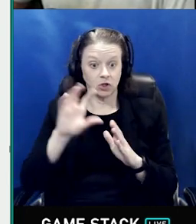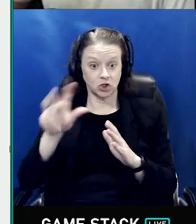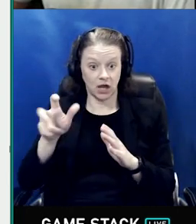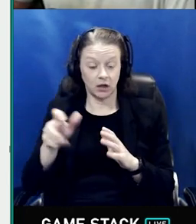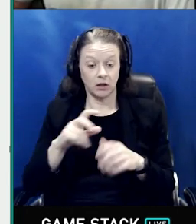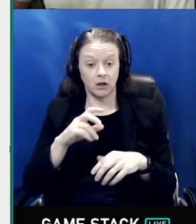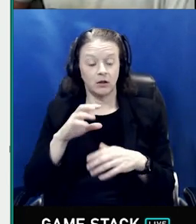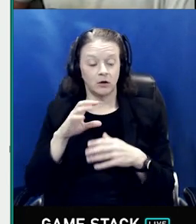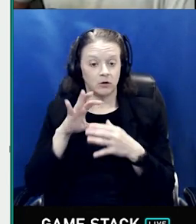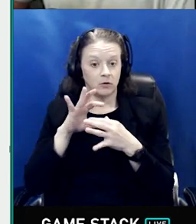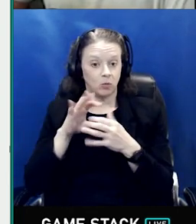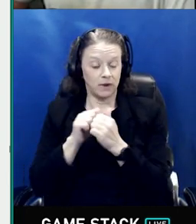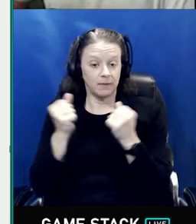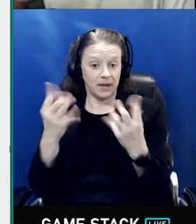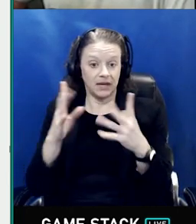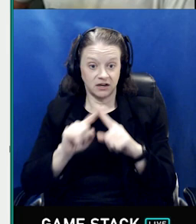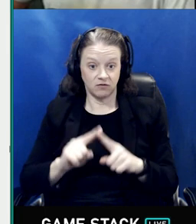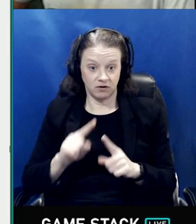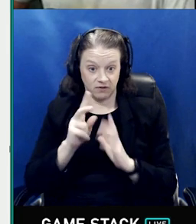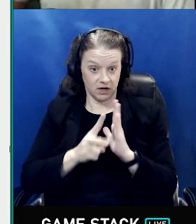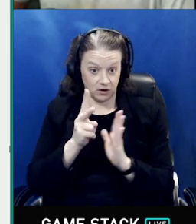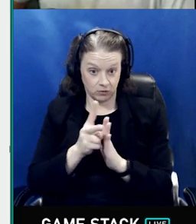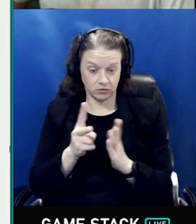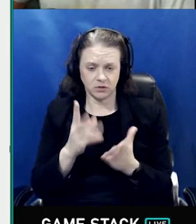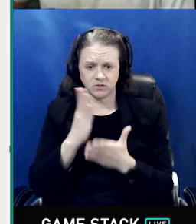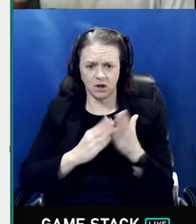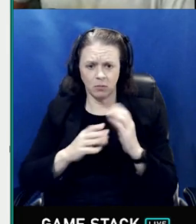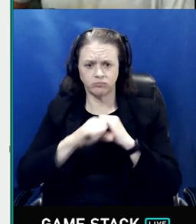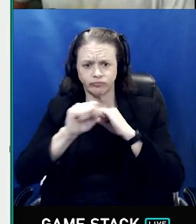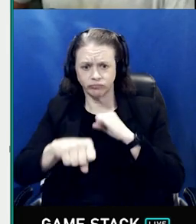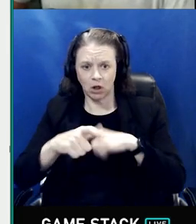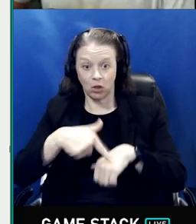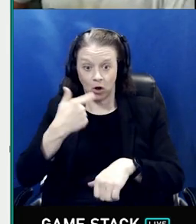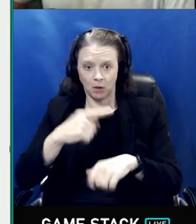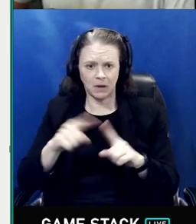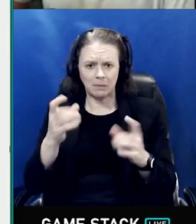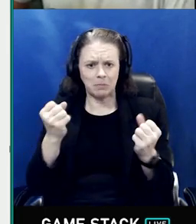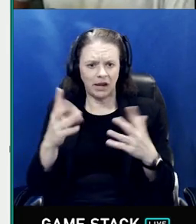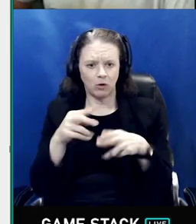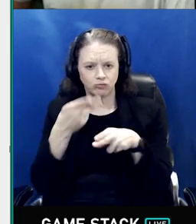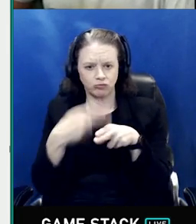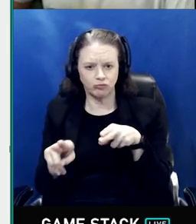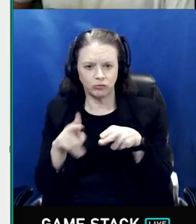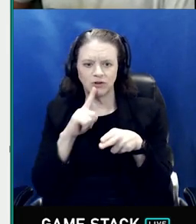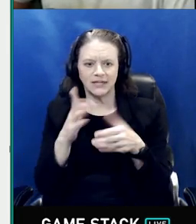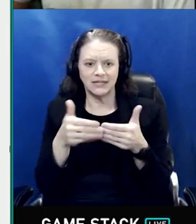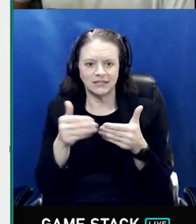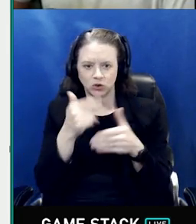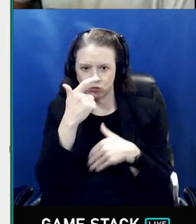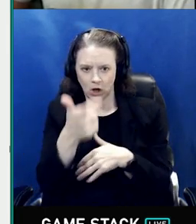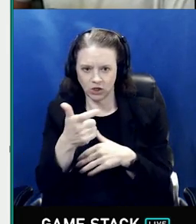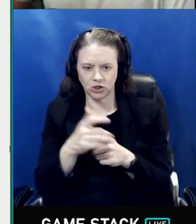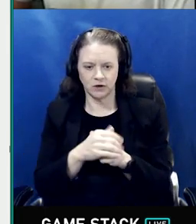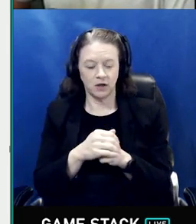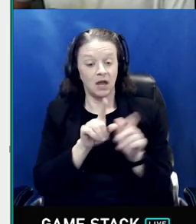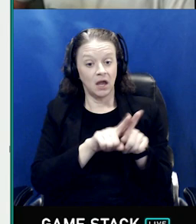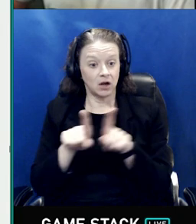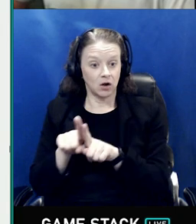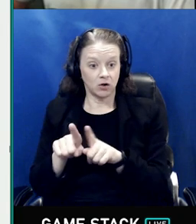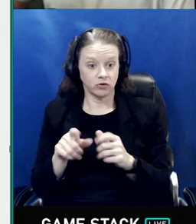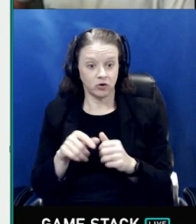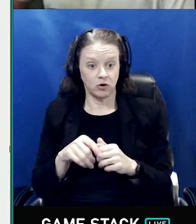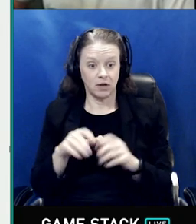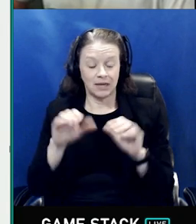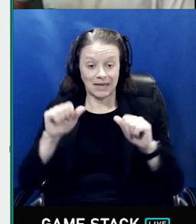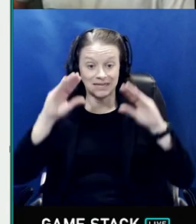presentations, but many are just short, just a few minutes in length, and are really easy to watch, and also can teach you a